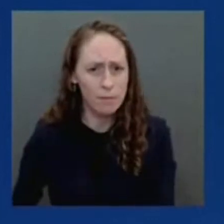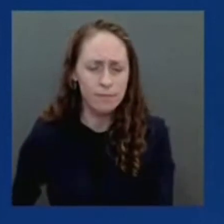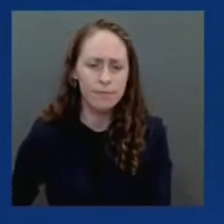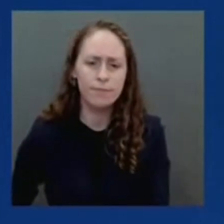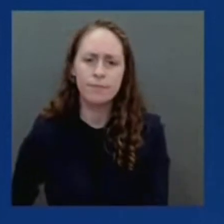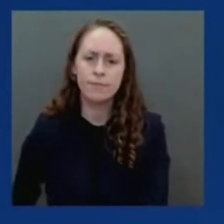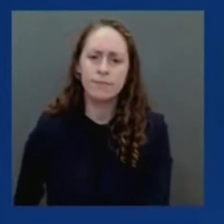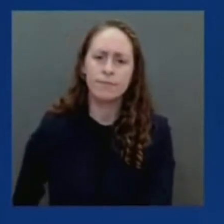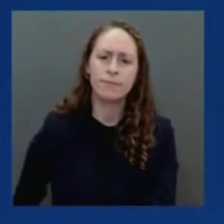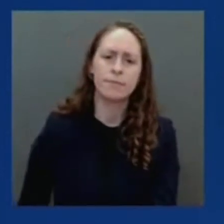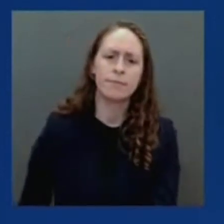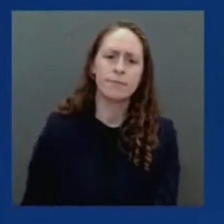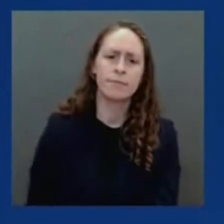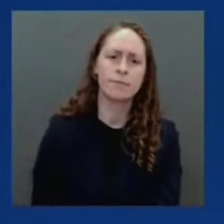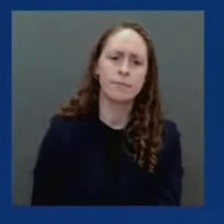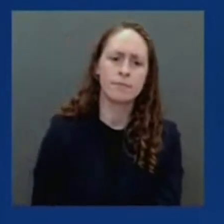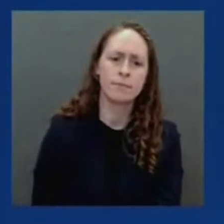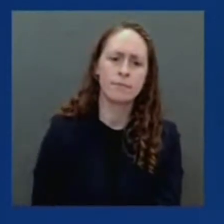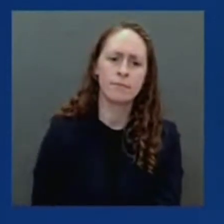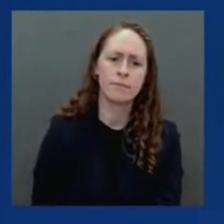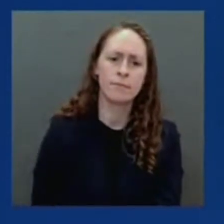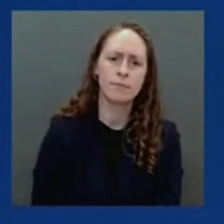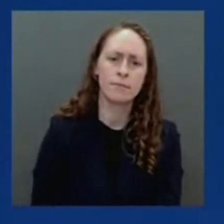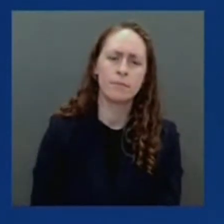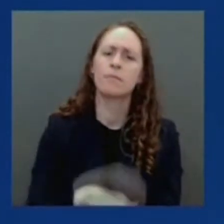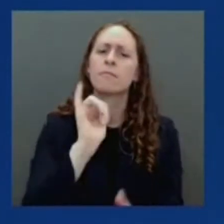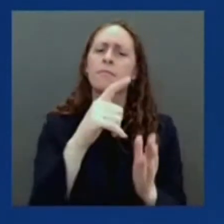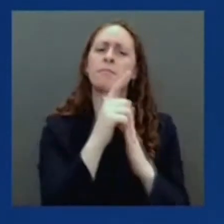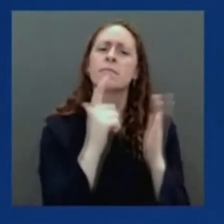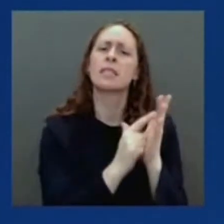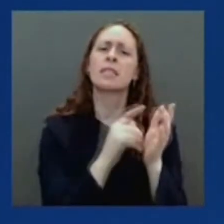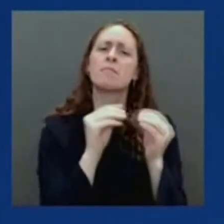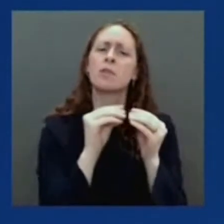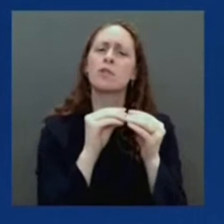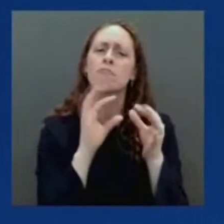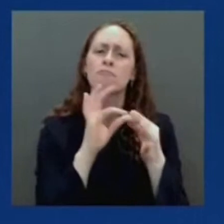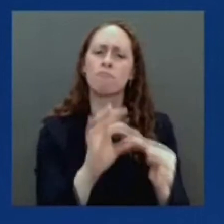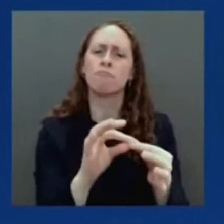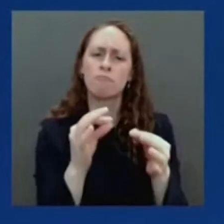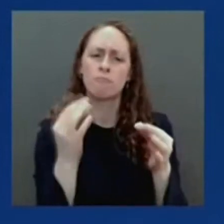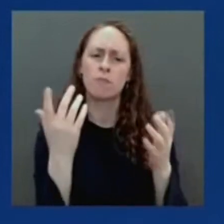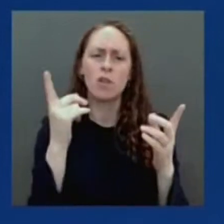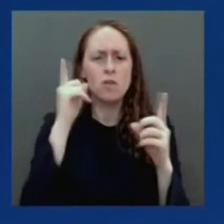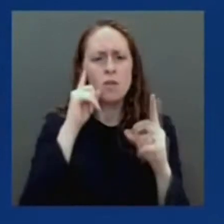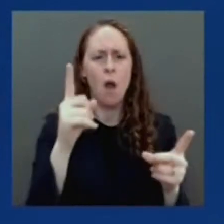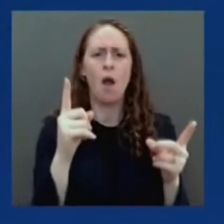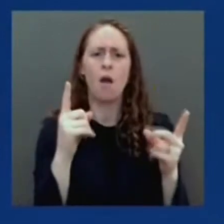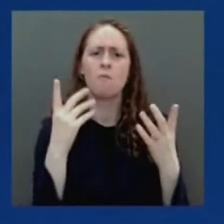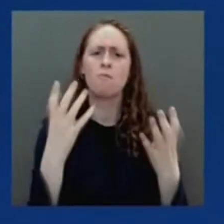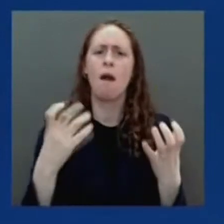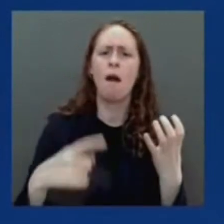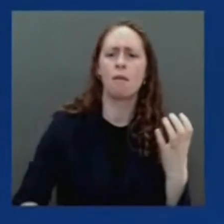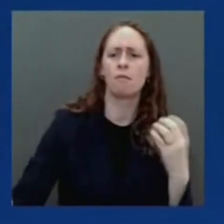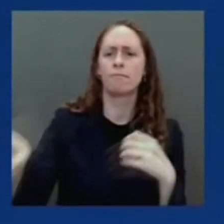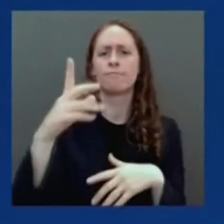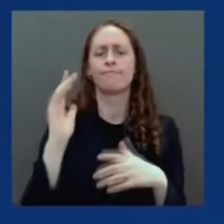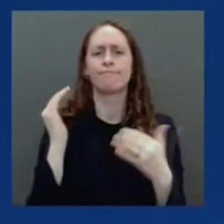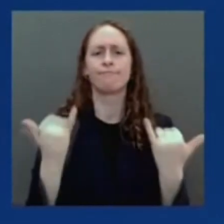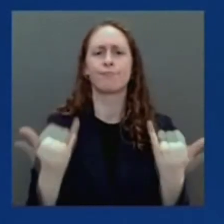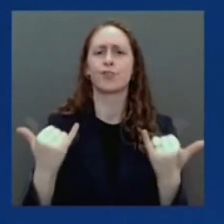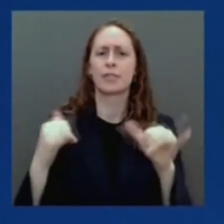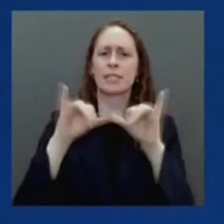stronger public health systems, and we appreciate the bipartisan goals to ensure the country's better